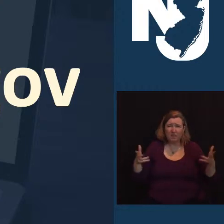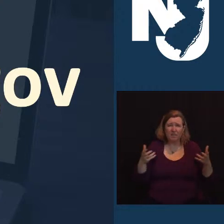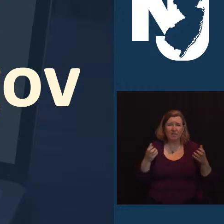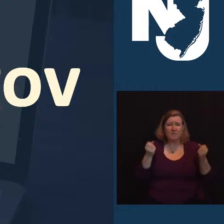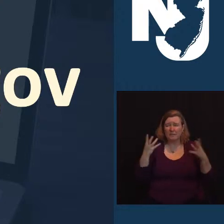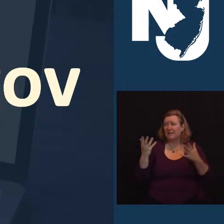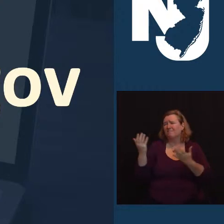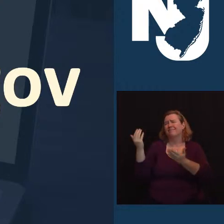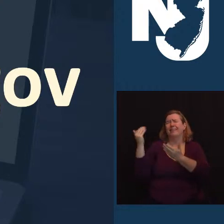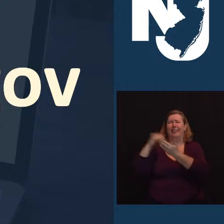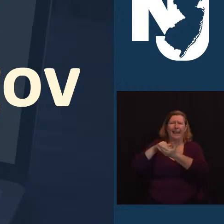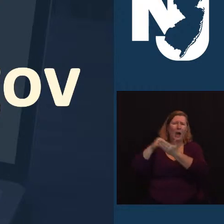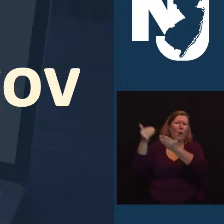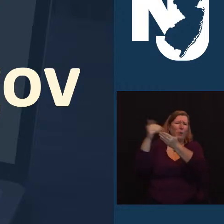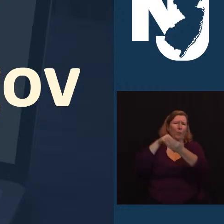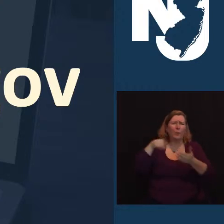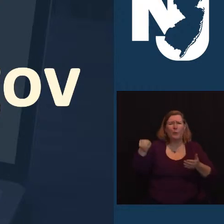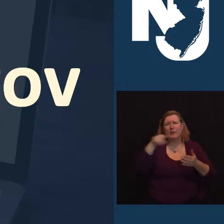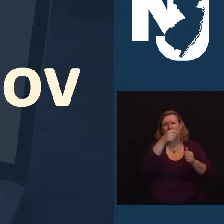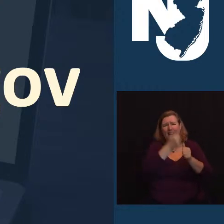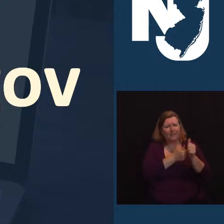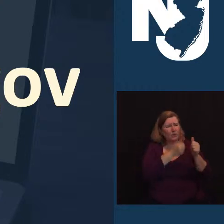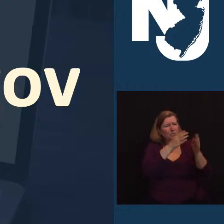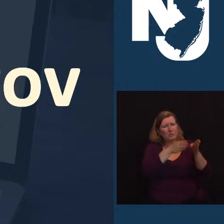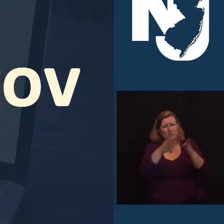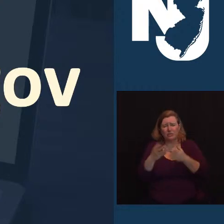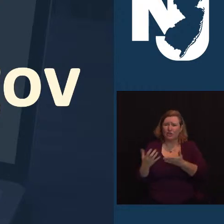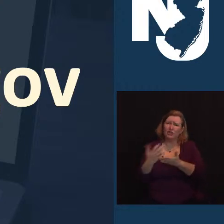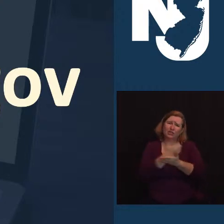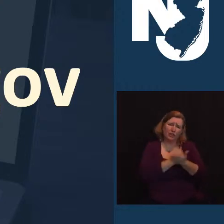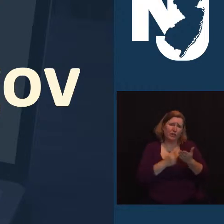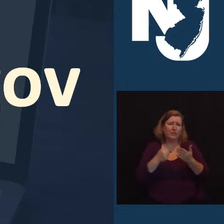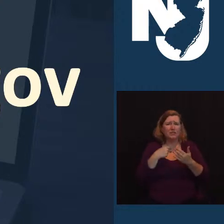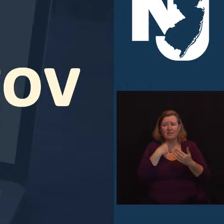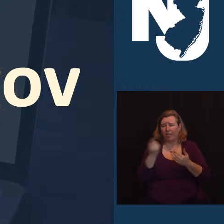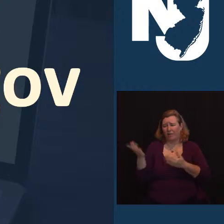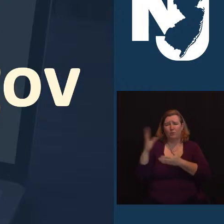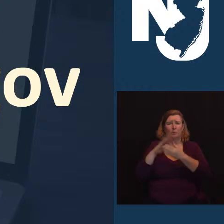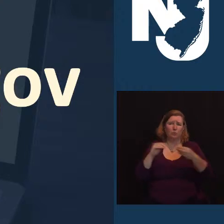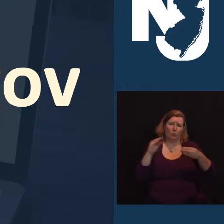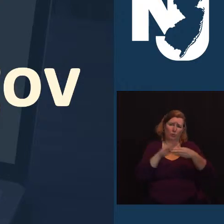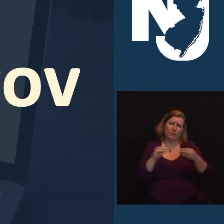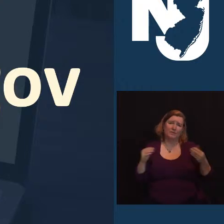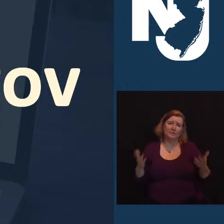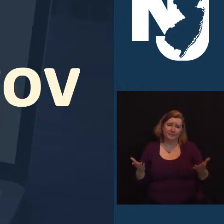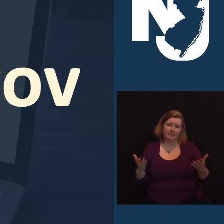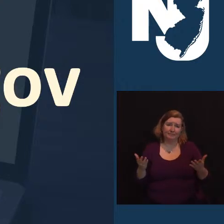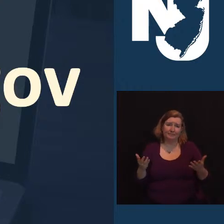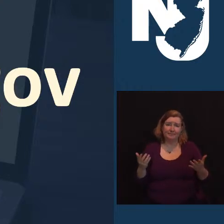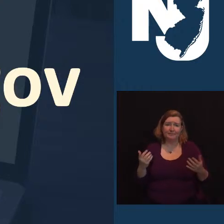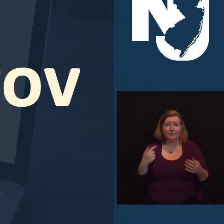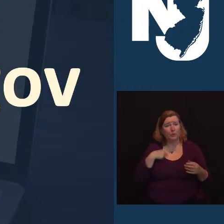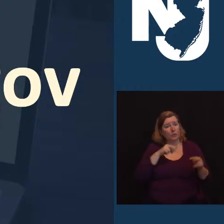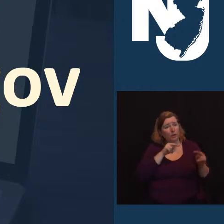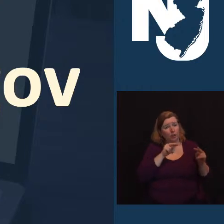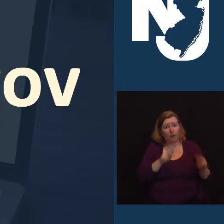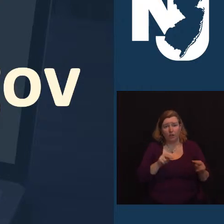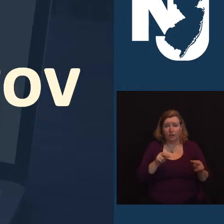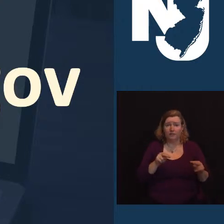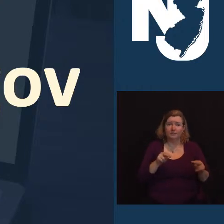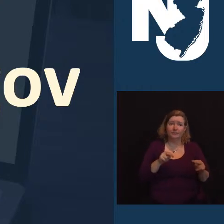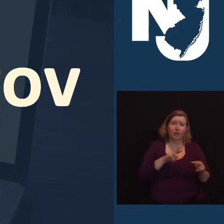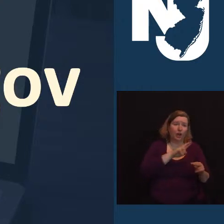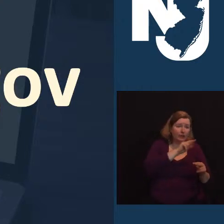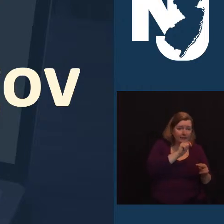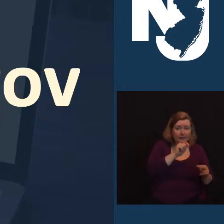told, and each life deserves to be honored. We know that even as many of the metrics we are tracking continue to improve, there